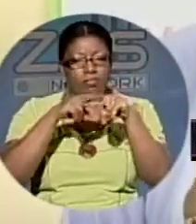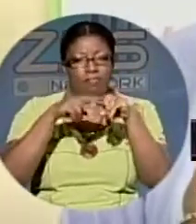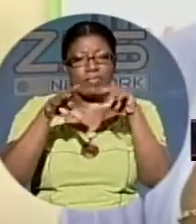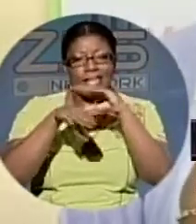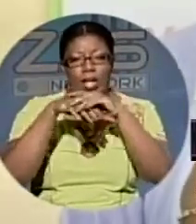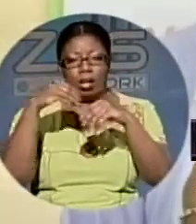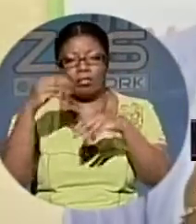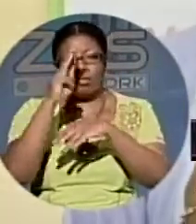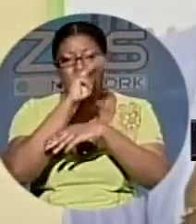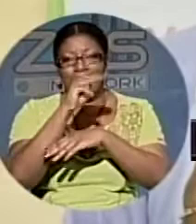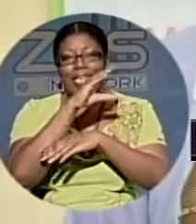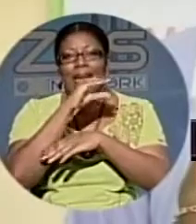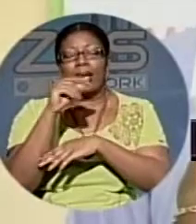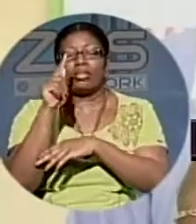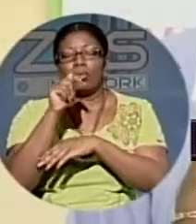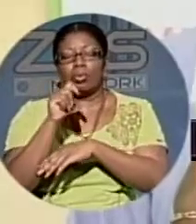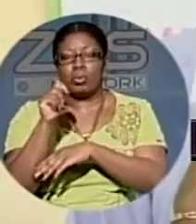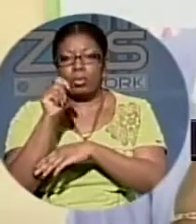Tuesday.